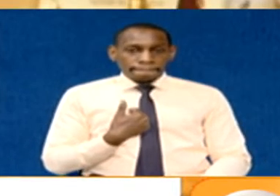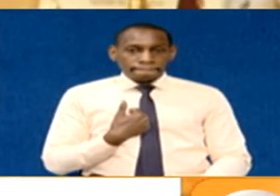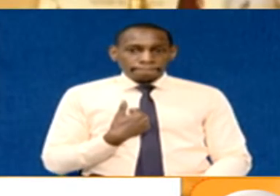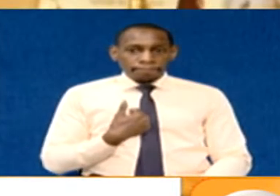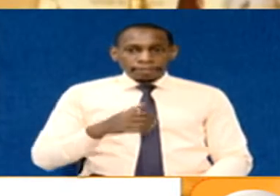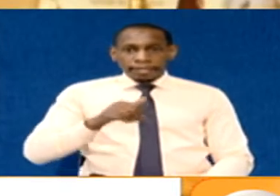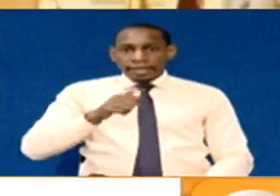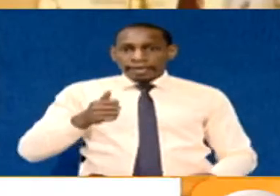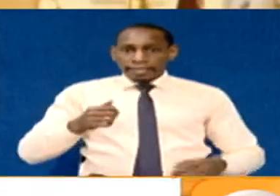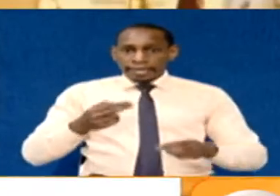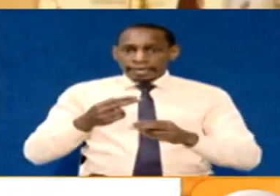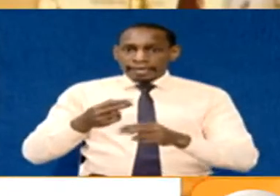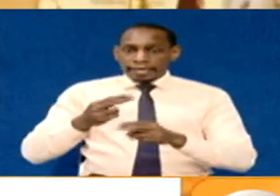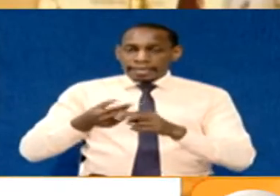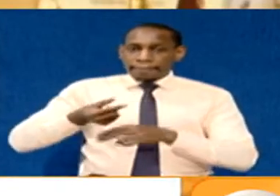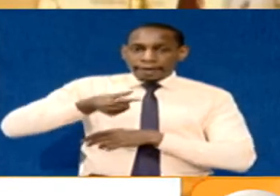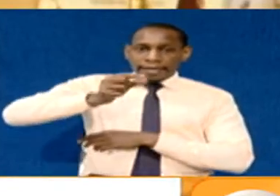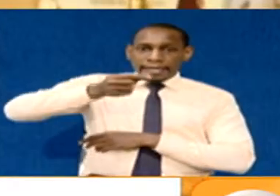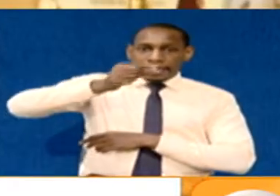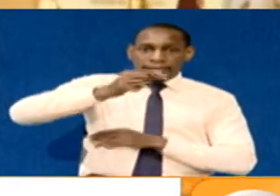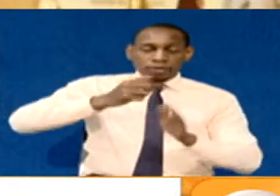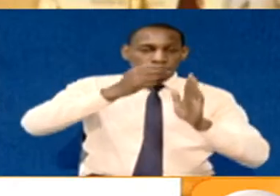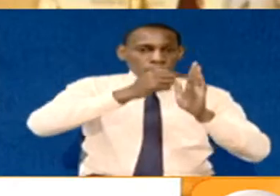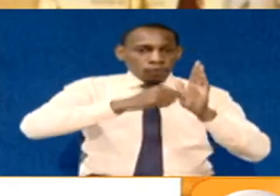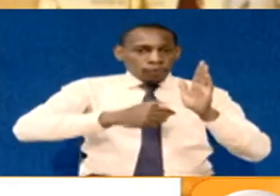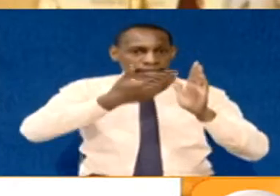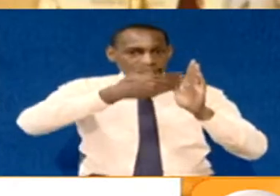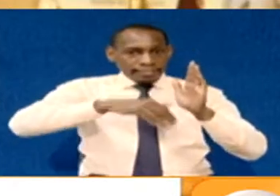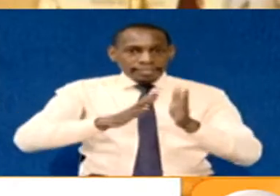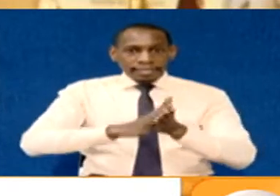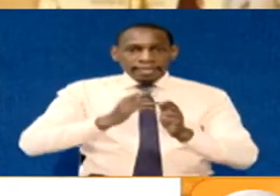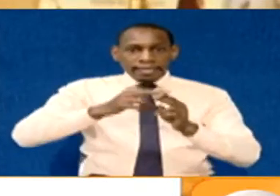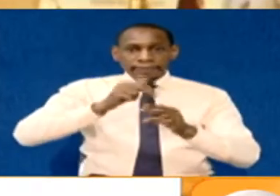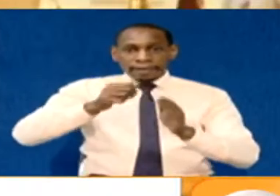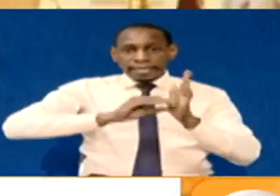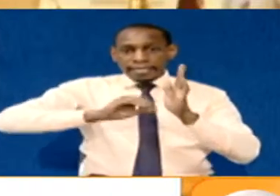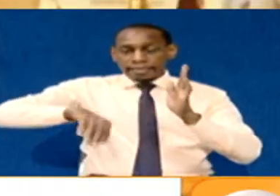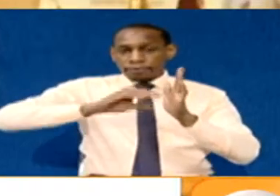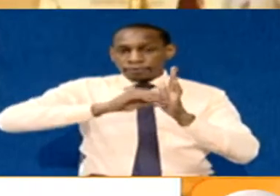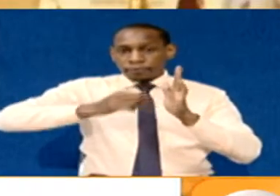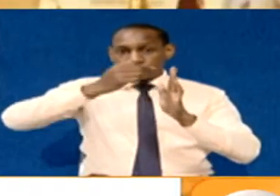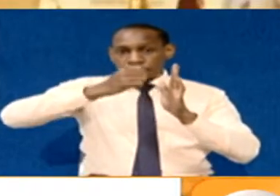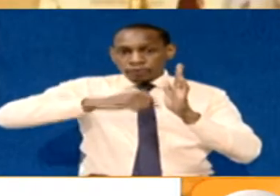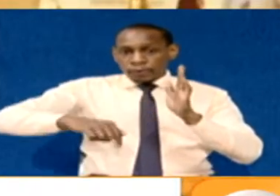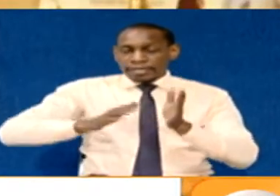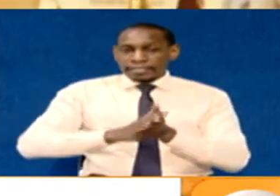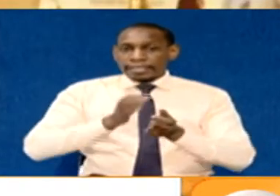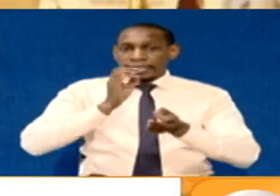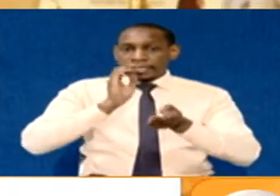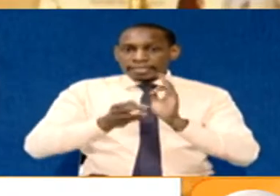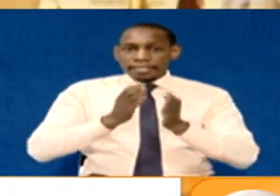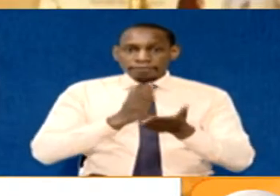and some have been added now to that, to that list, and others have been removed from that list. If it was